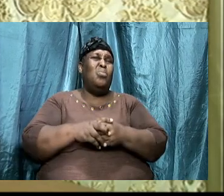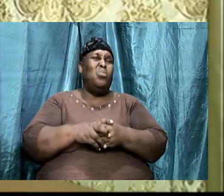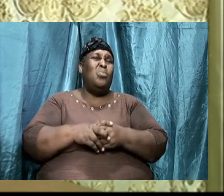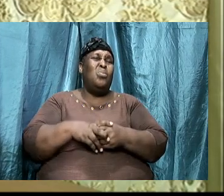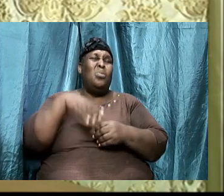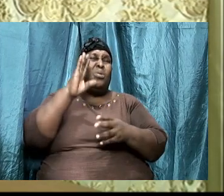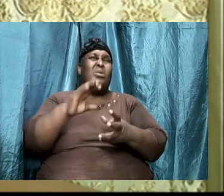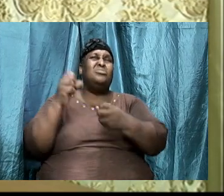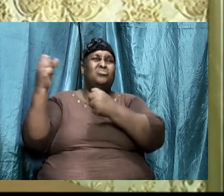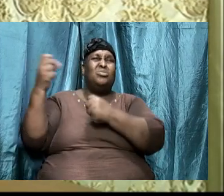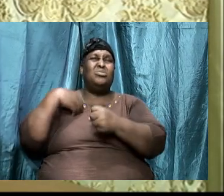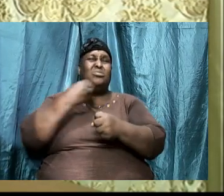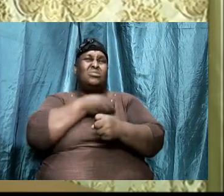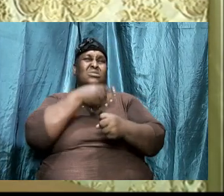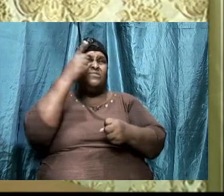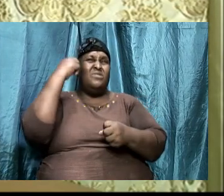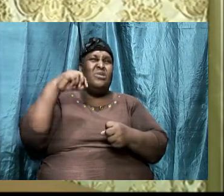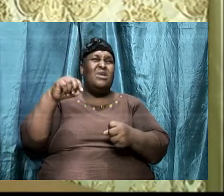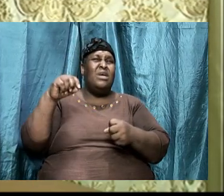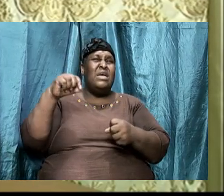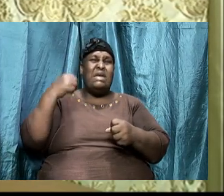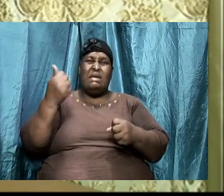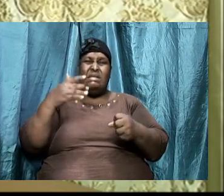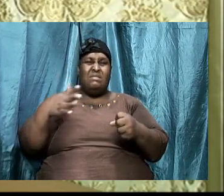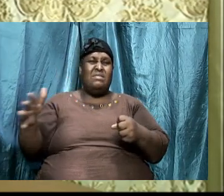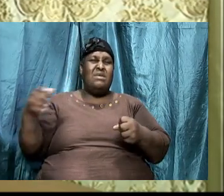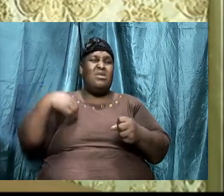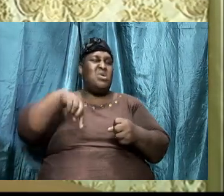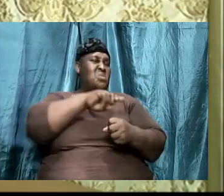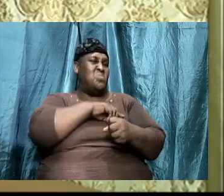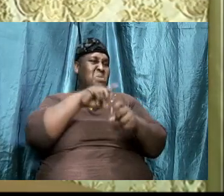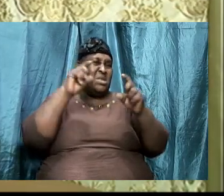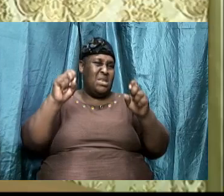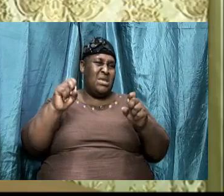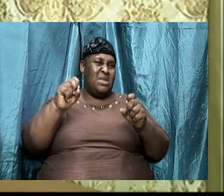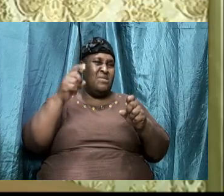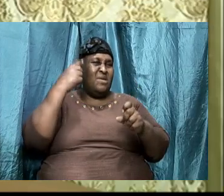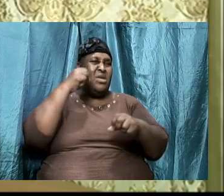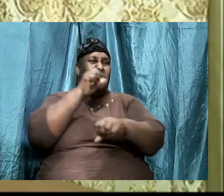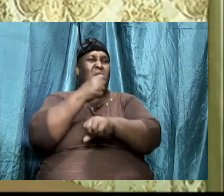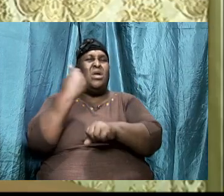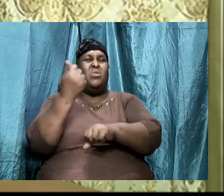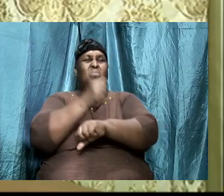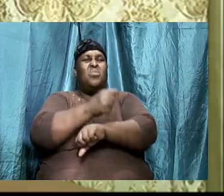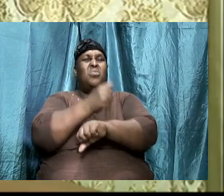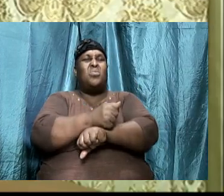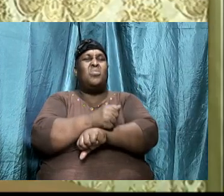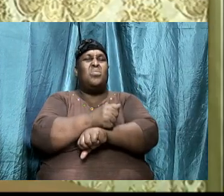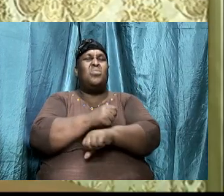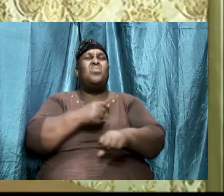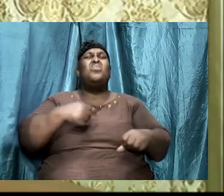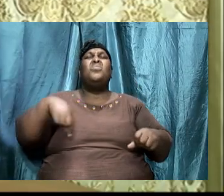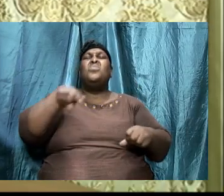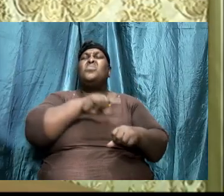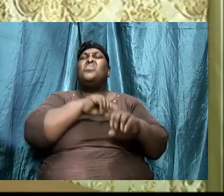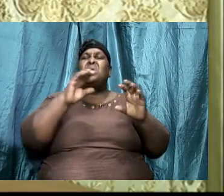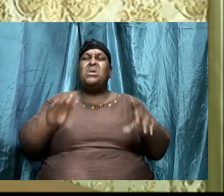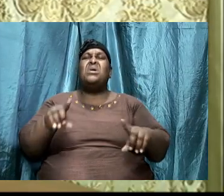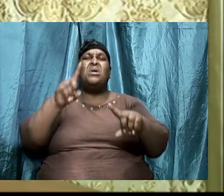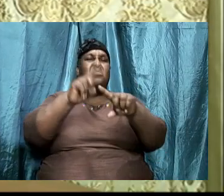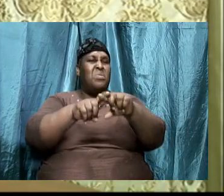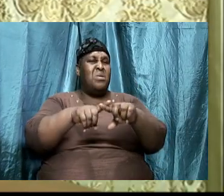any task we can rely on the strength of the Lord and be victorious